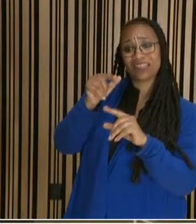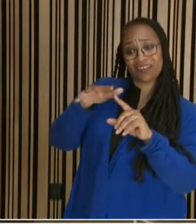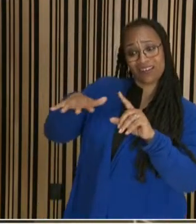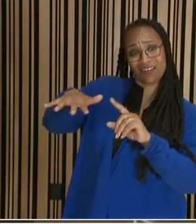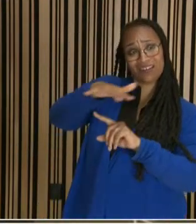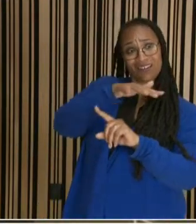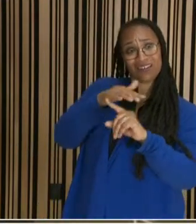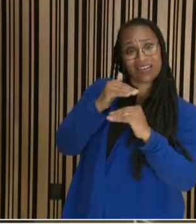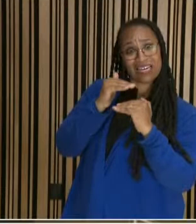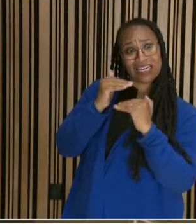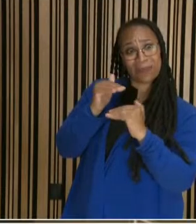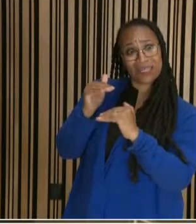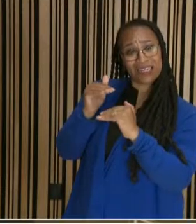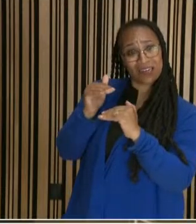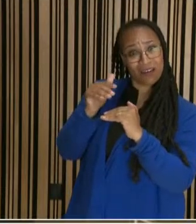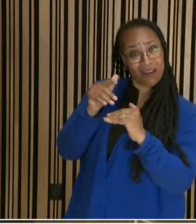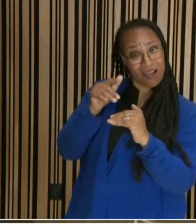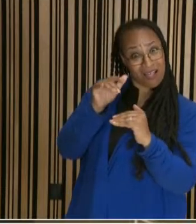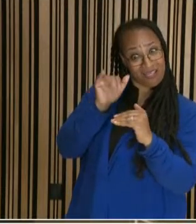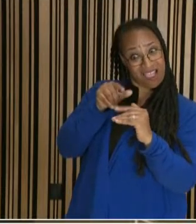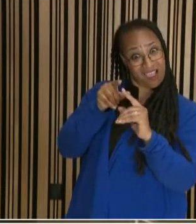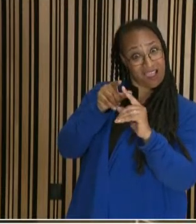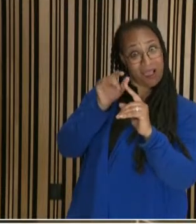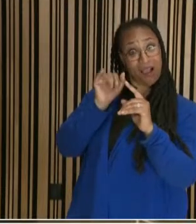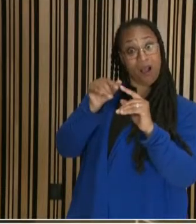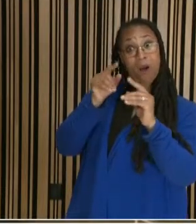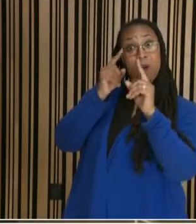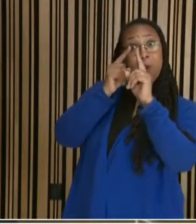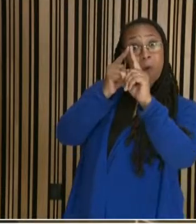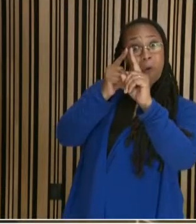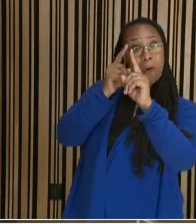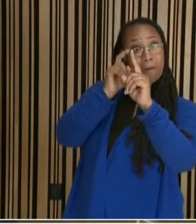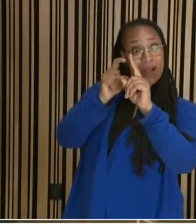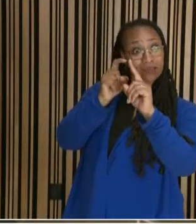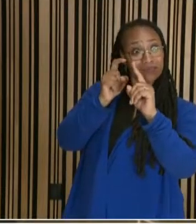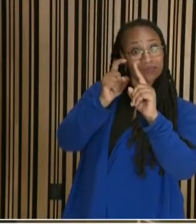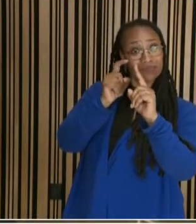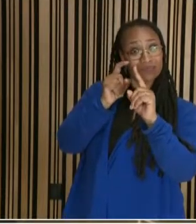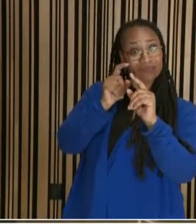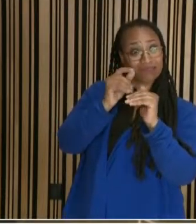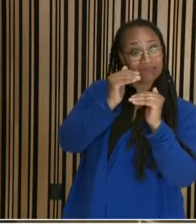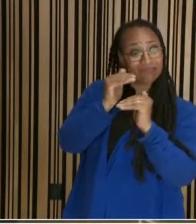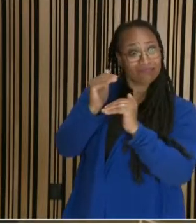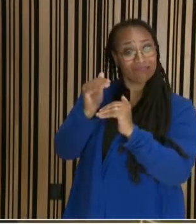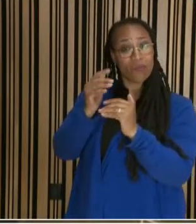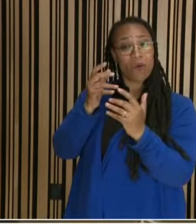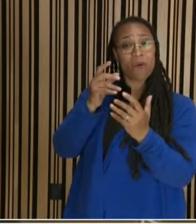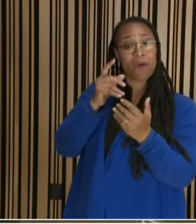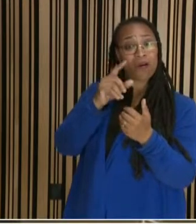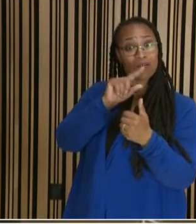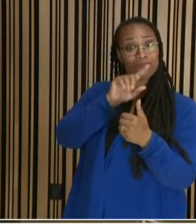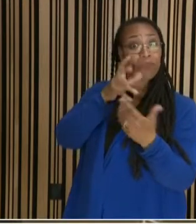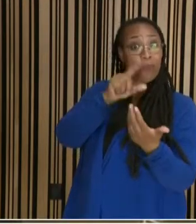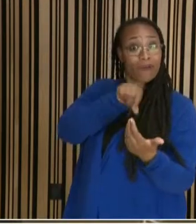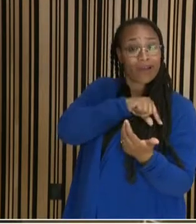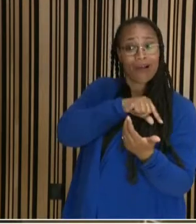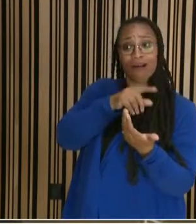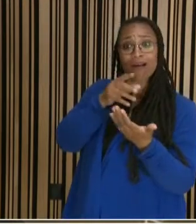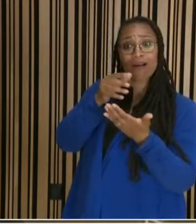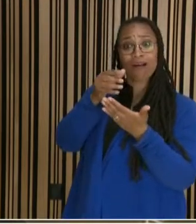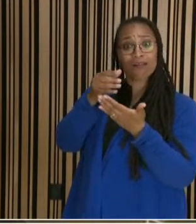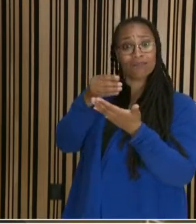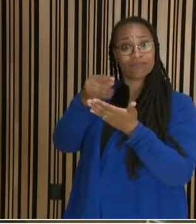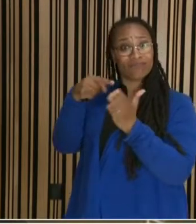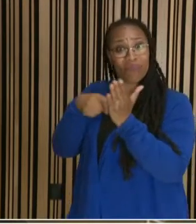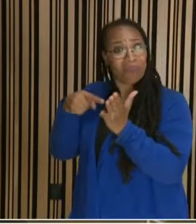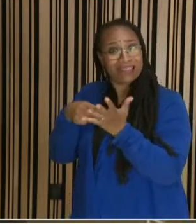given the fact that some people might qualify, even though as expensive as it is to live in DC, all of us to some degree are